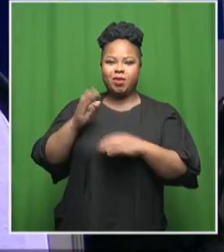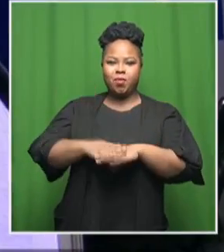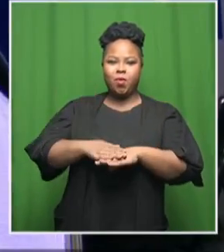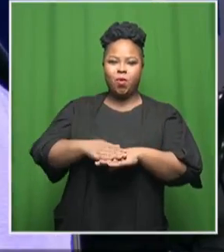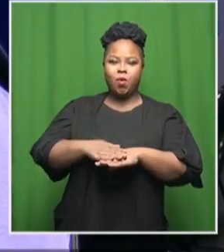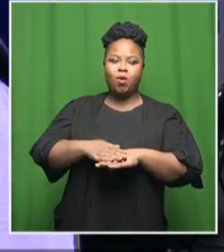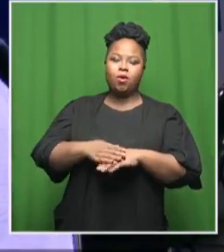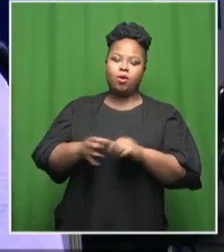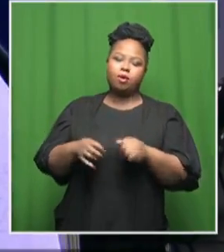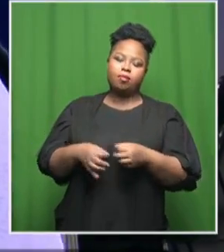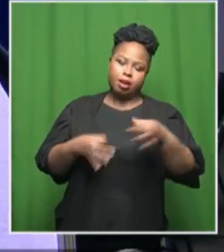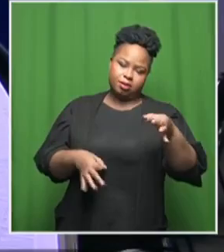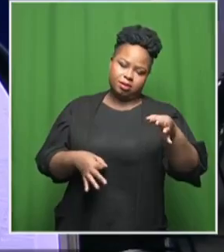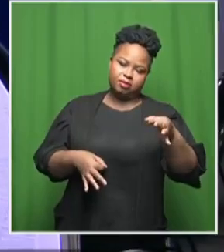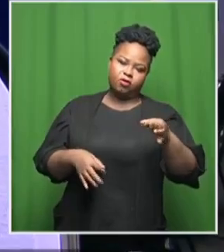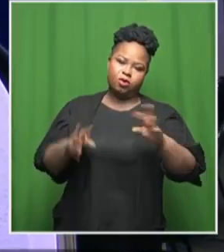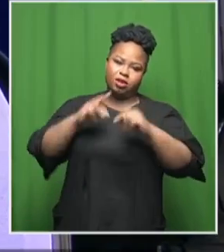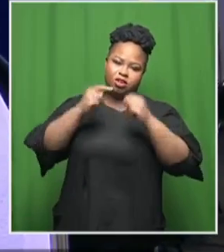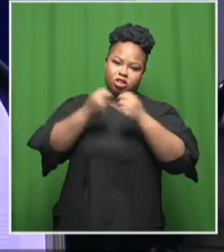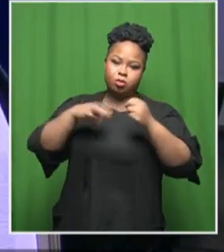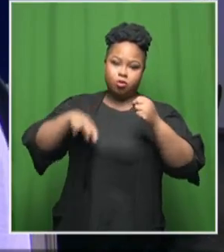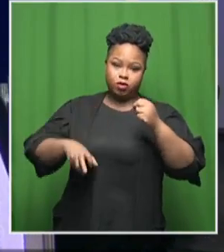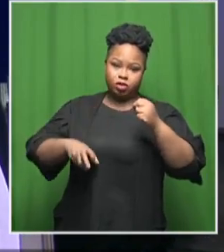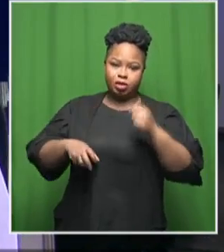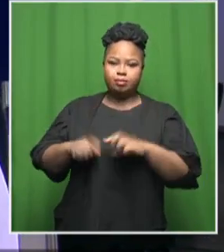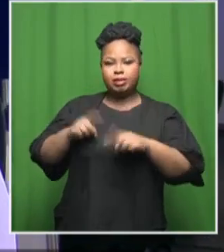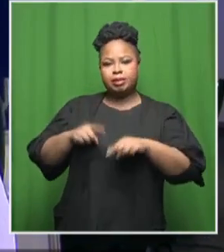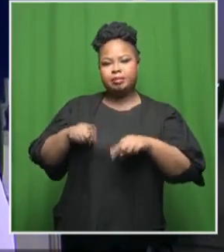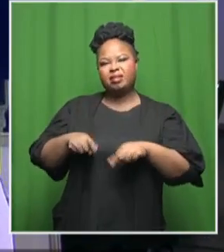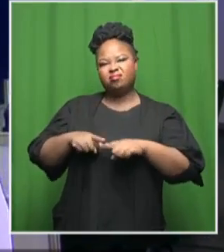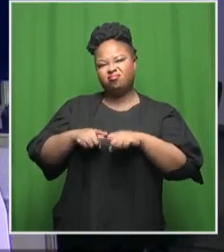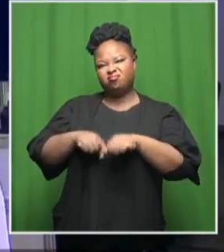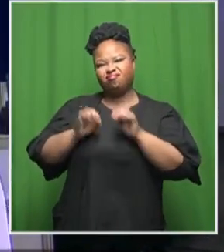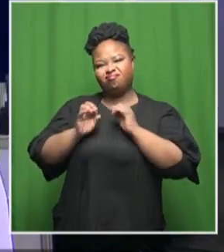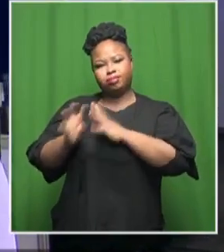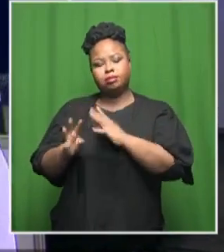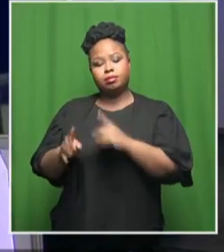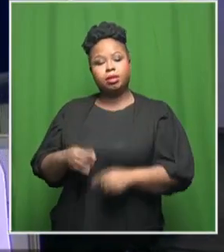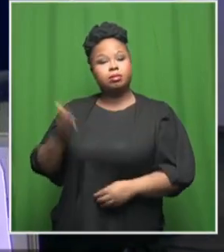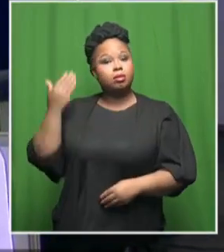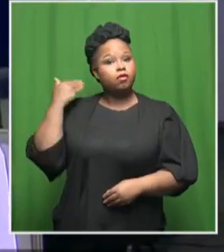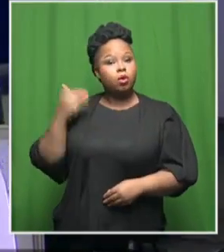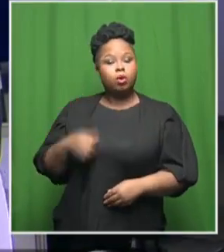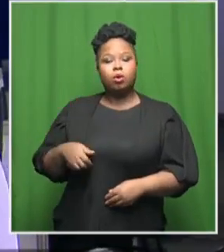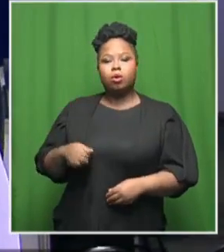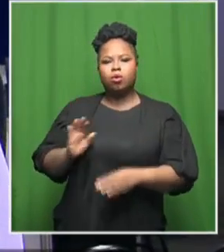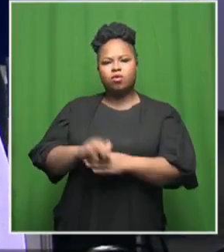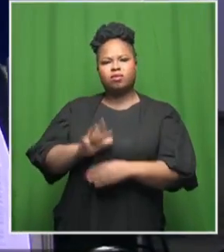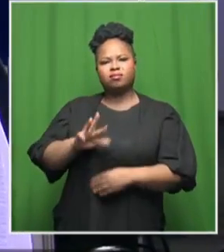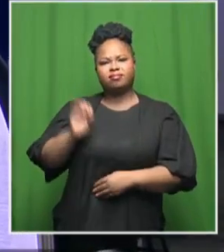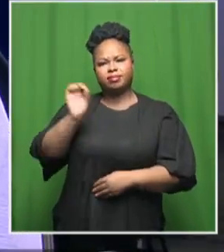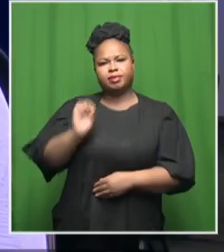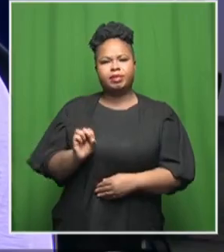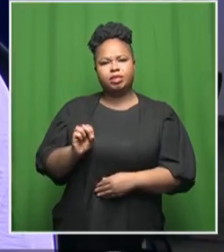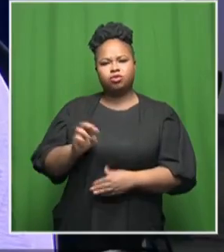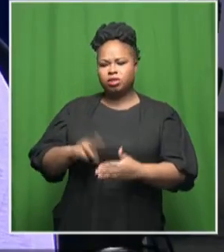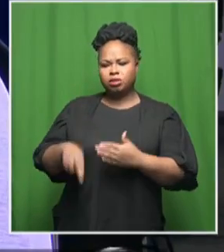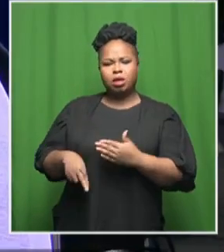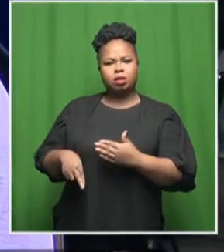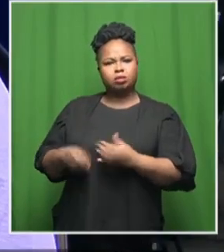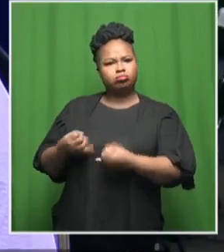provincial election, and obviously depending on the turnout. But historically, we've had about more than 90% of